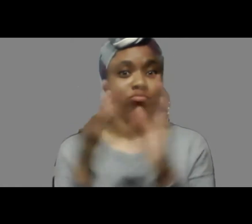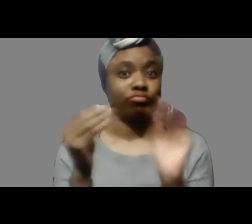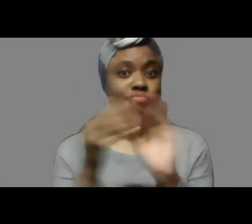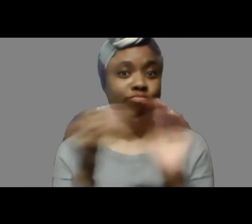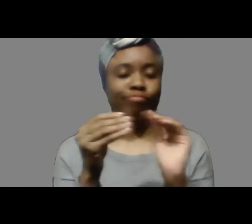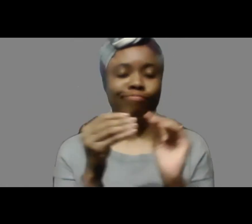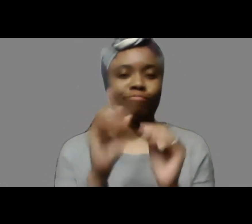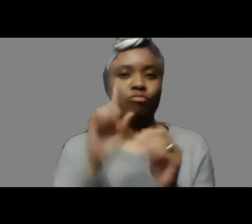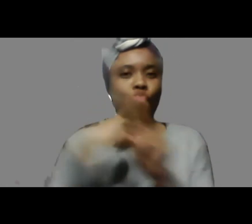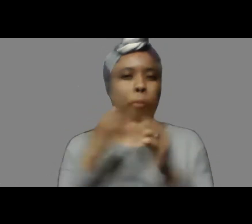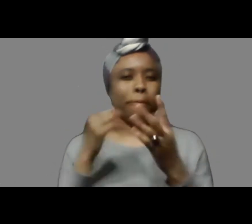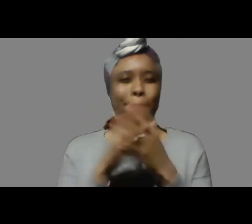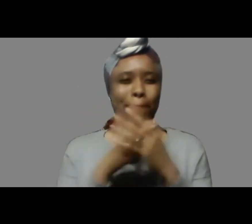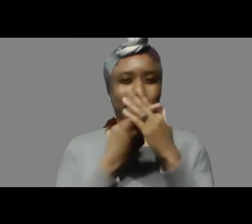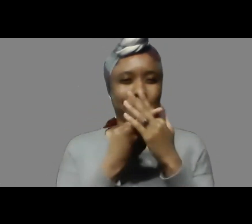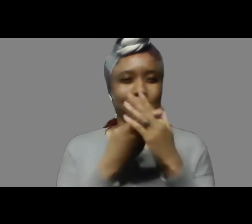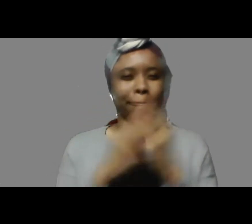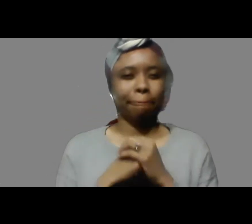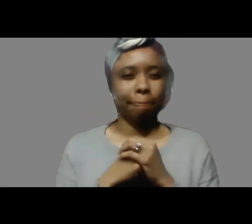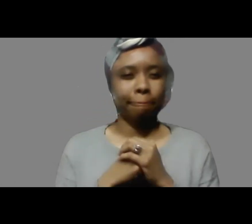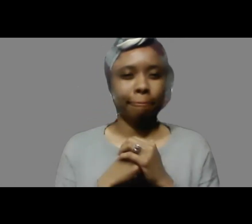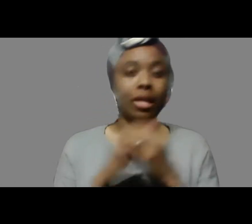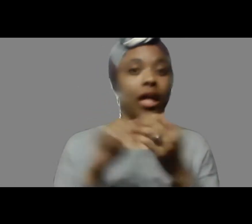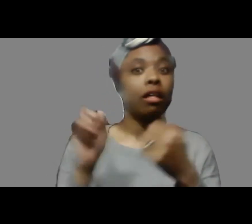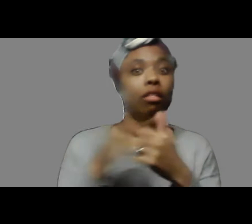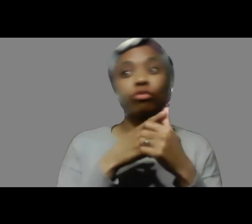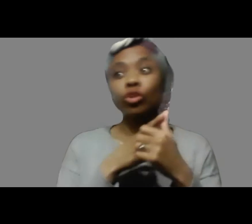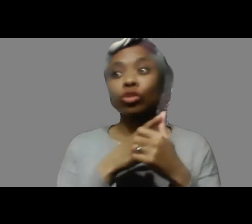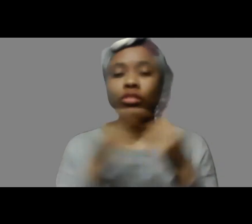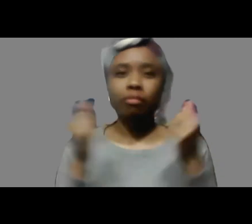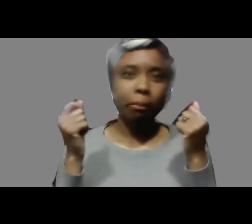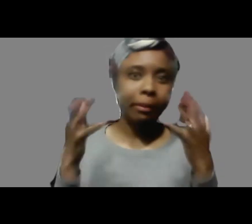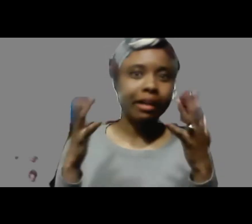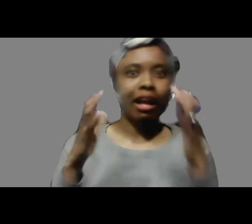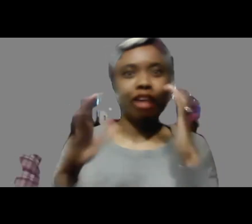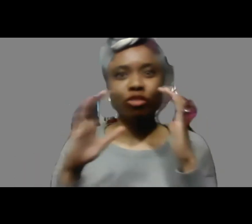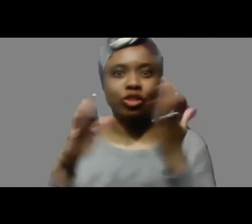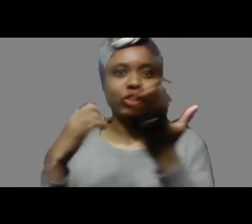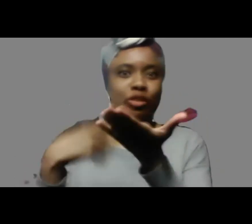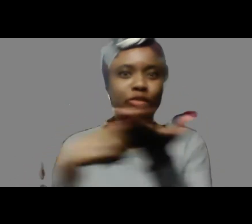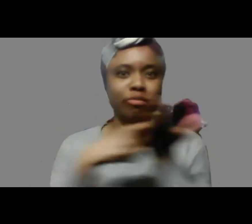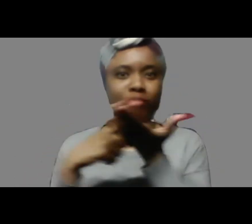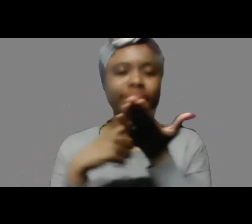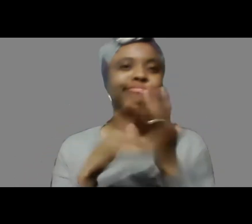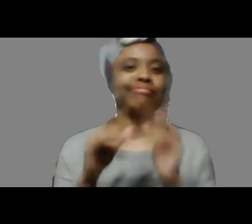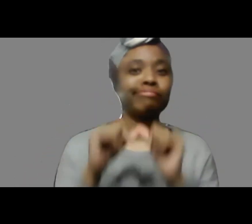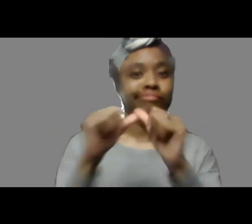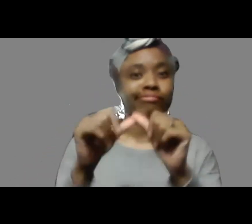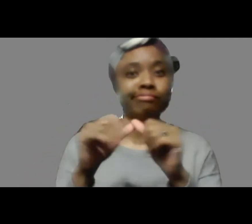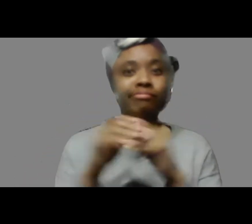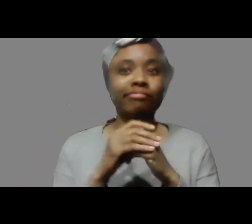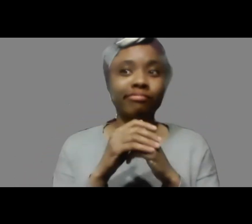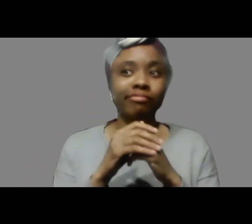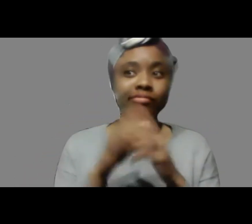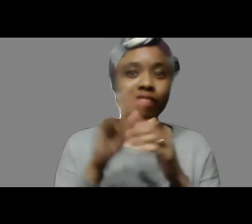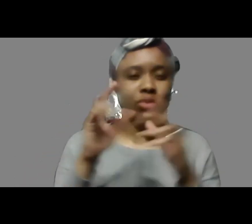beginning. I think this will be the first of a number of conversations that we're continuing as we define a feminist